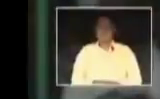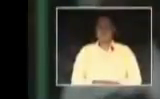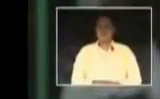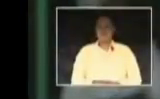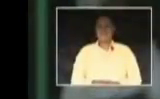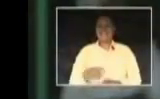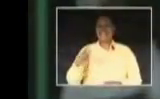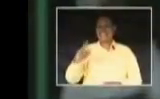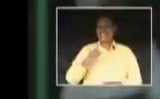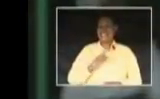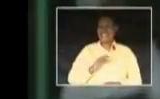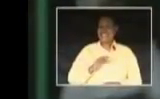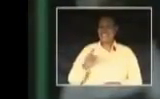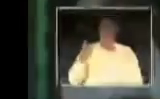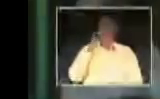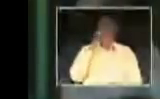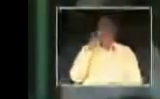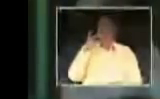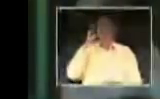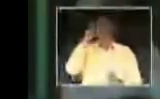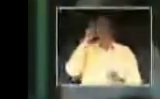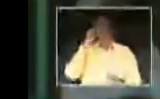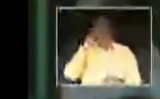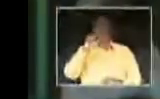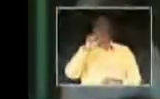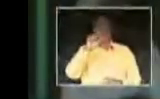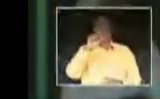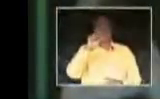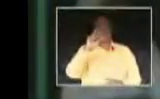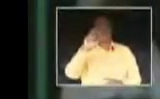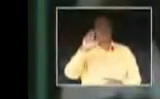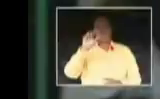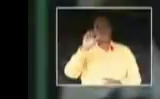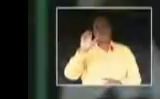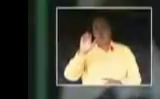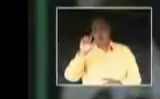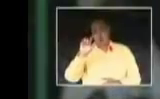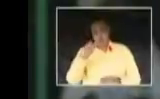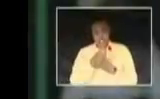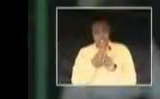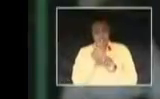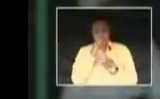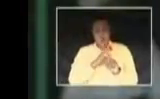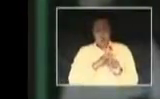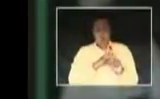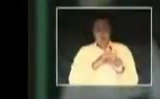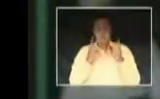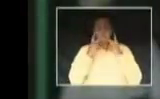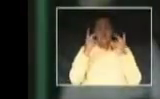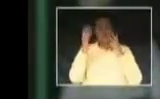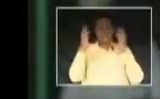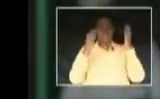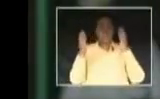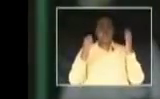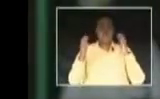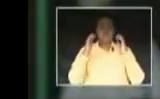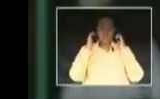His Excellency Seth George Ramokan for outstanding public service.